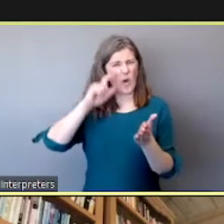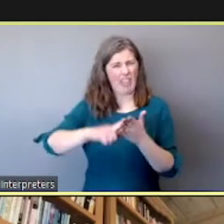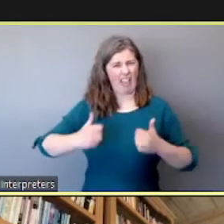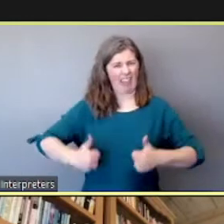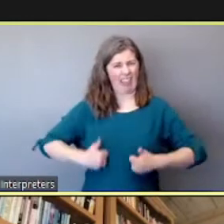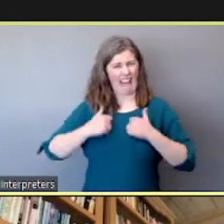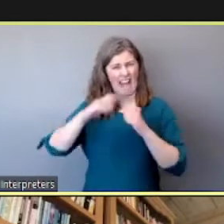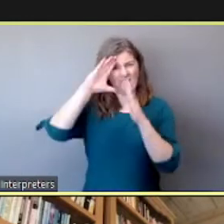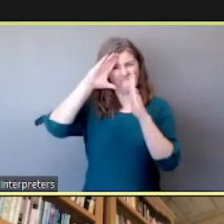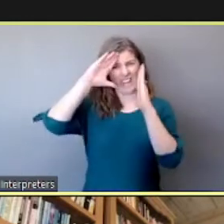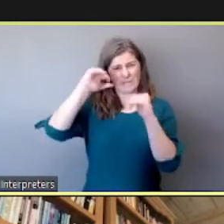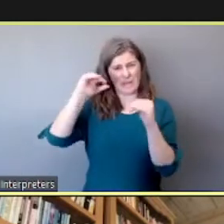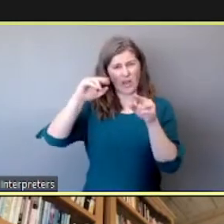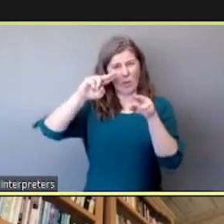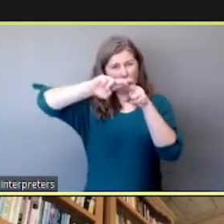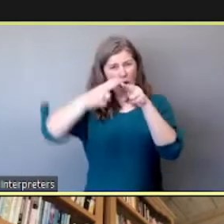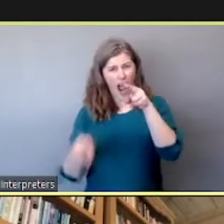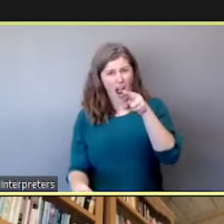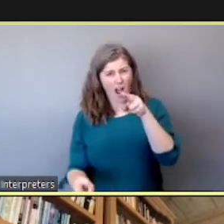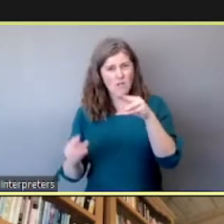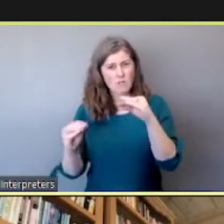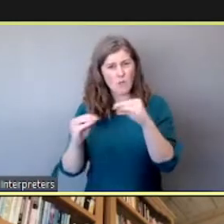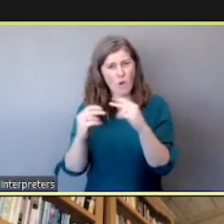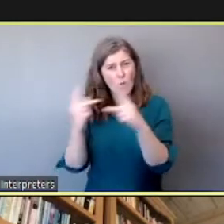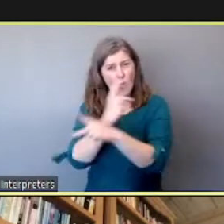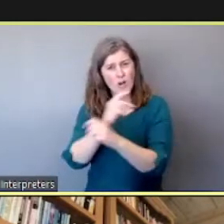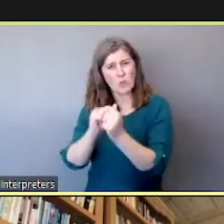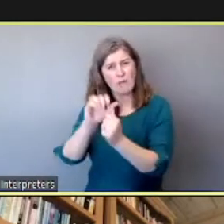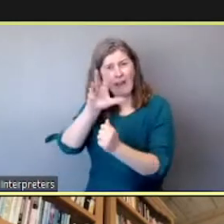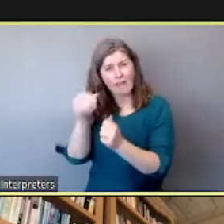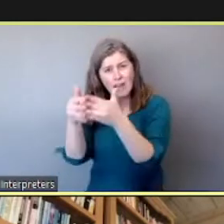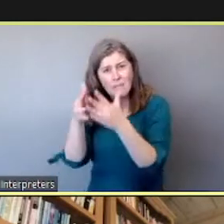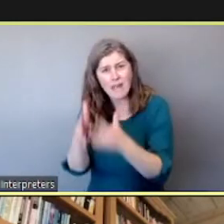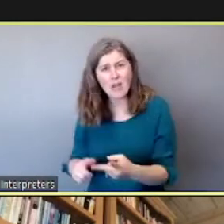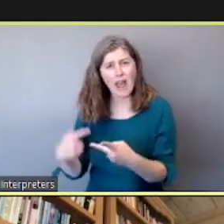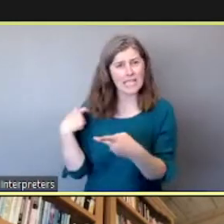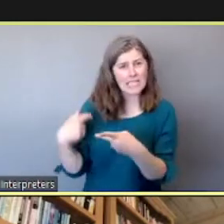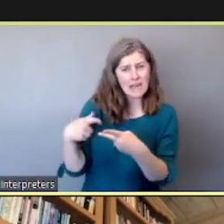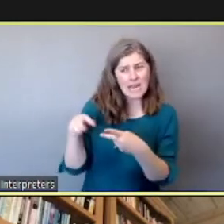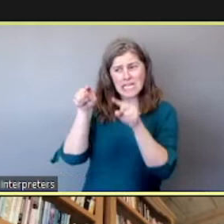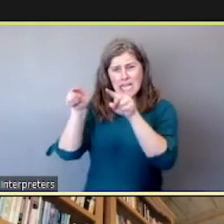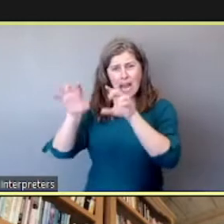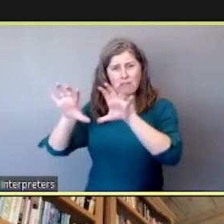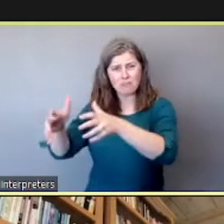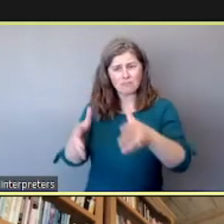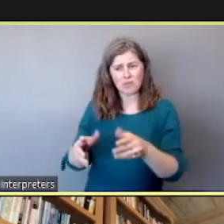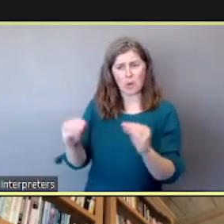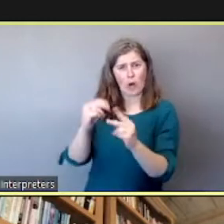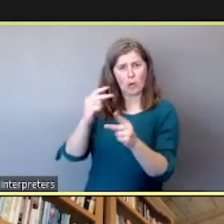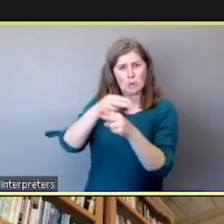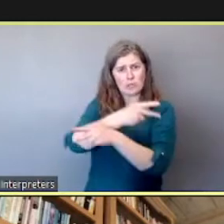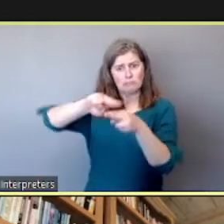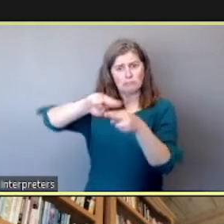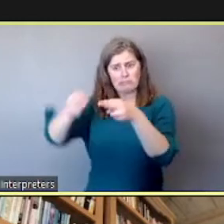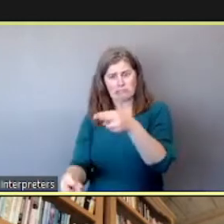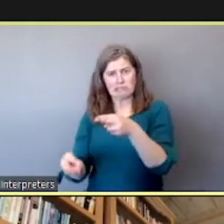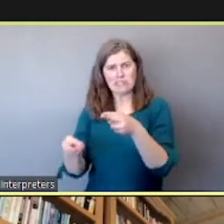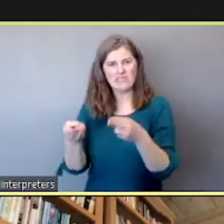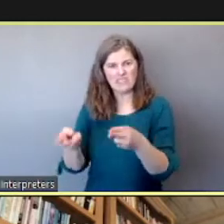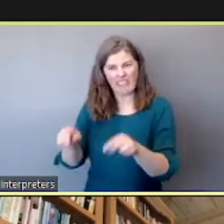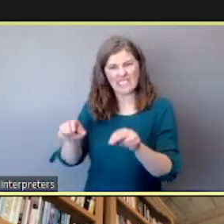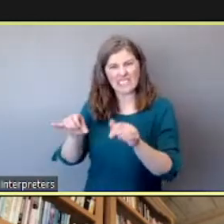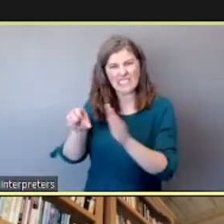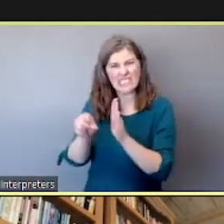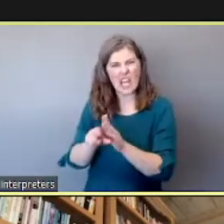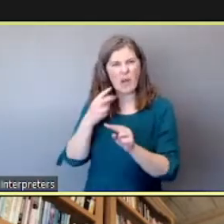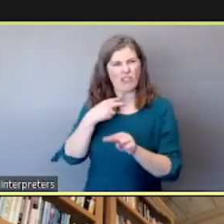expectancy was greatest among African Americans and Hispanic Latinos. And, you know, in this state, that's something we need to